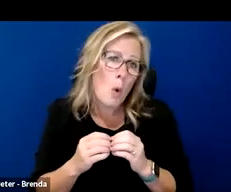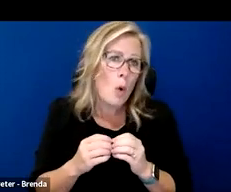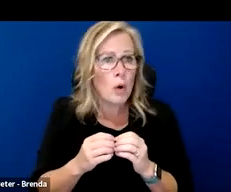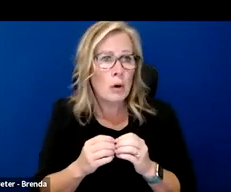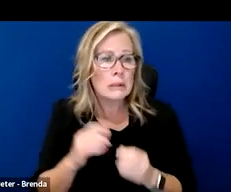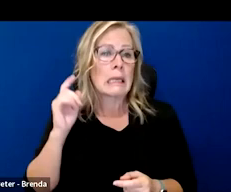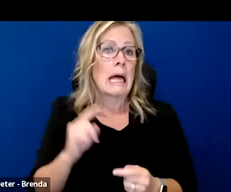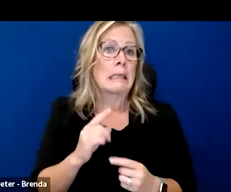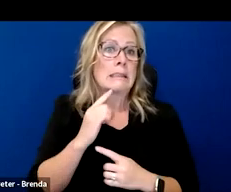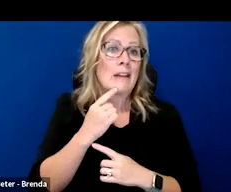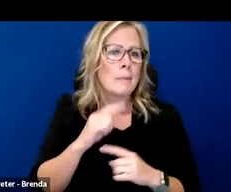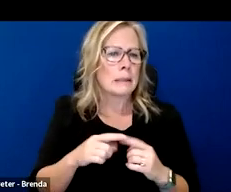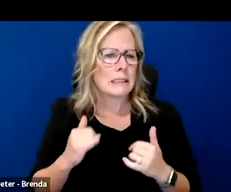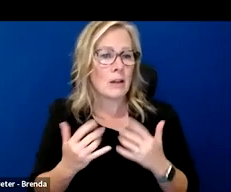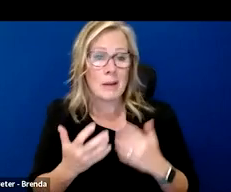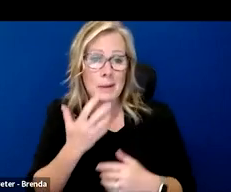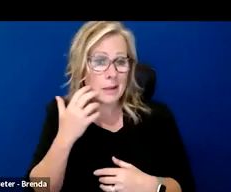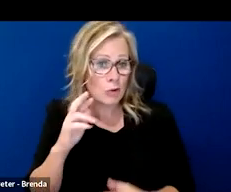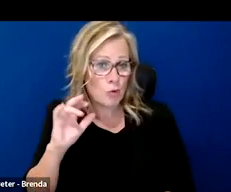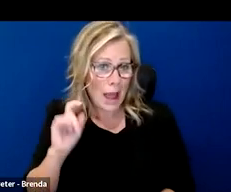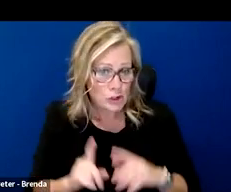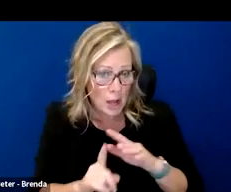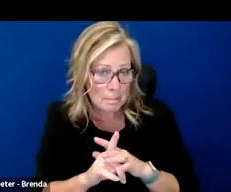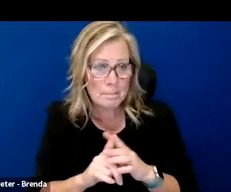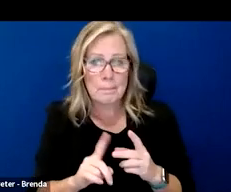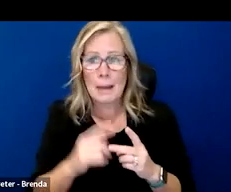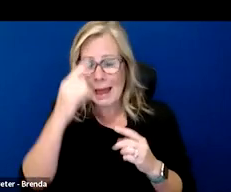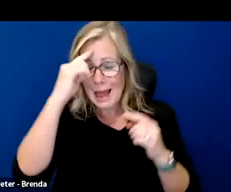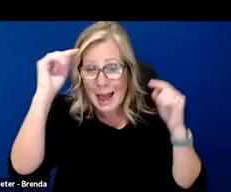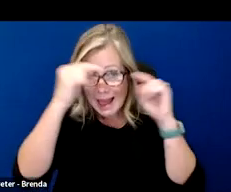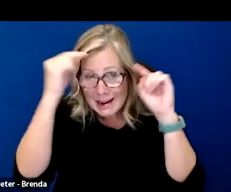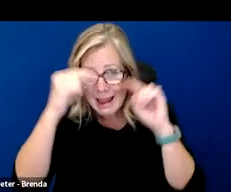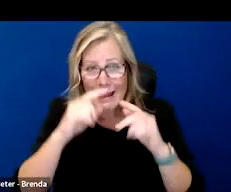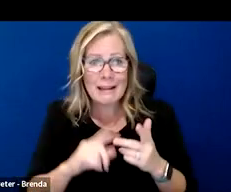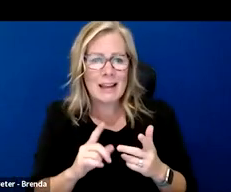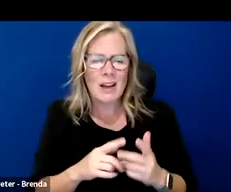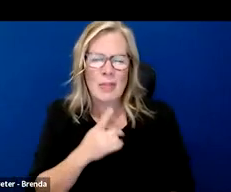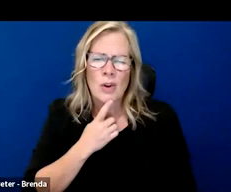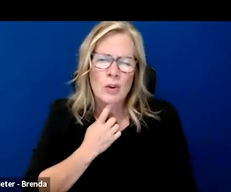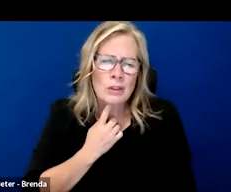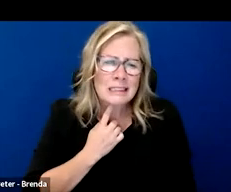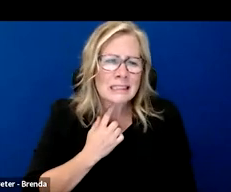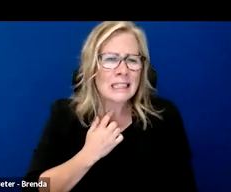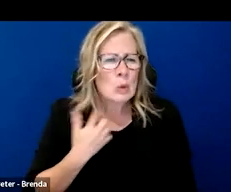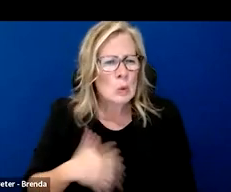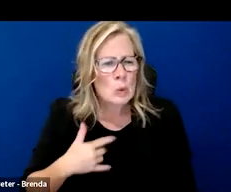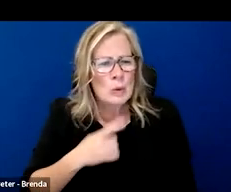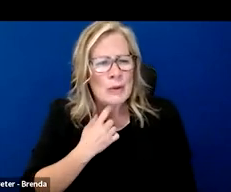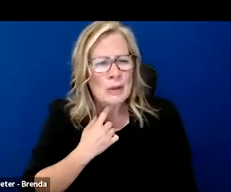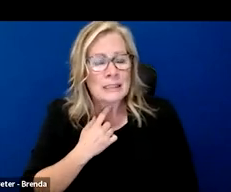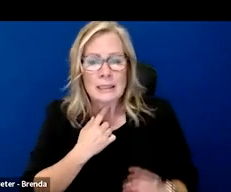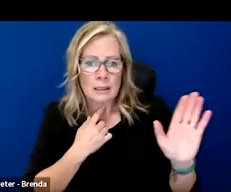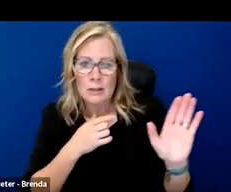flushed skin or even a skin rash, a heat rash, headache. These are things that we might have all experienced on a hot day. And again, you should not ignore